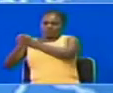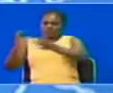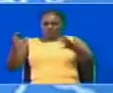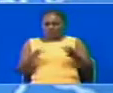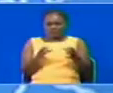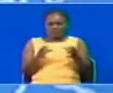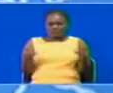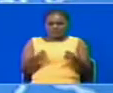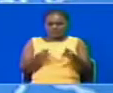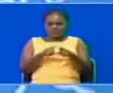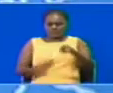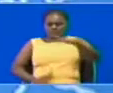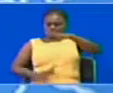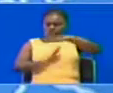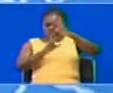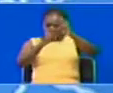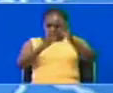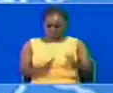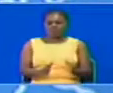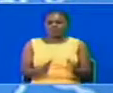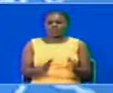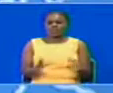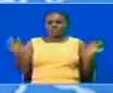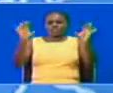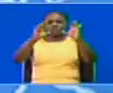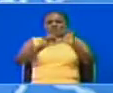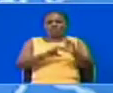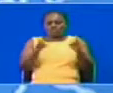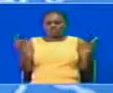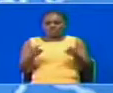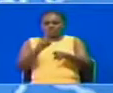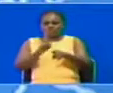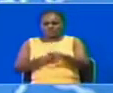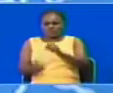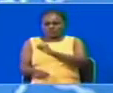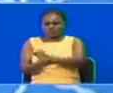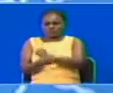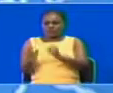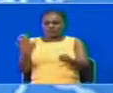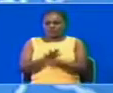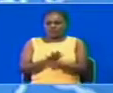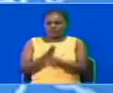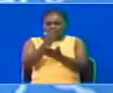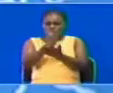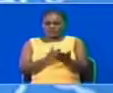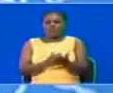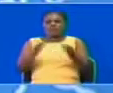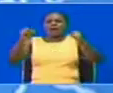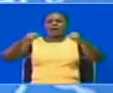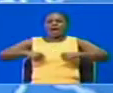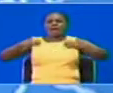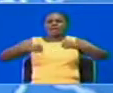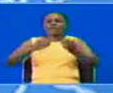and our senior parliamentary reporter Patrick Amimo will be joining us in a bit to give us details on some of the outcomes from